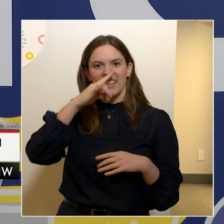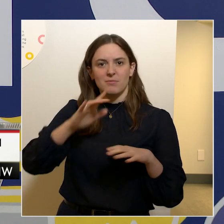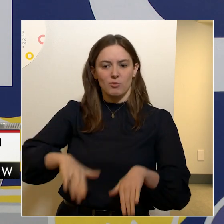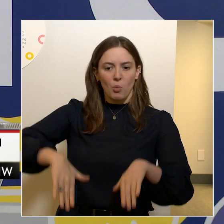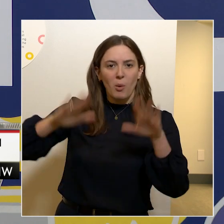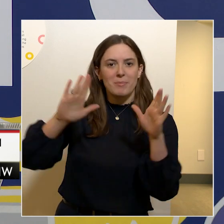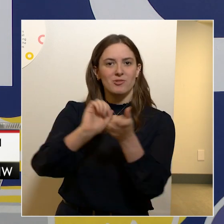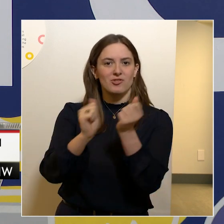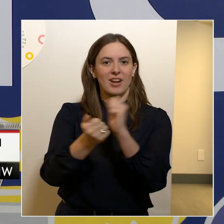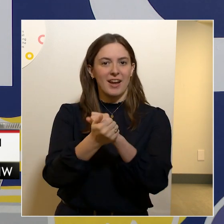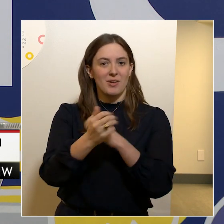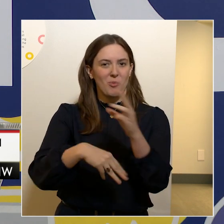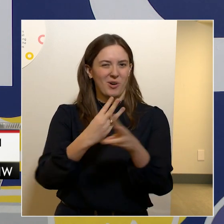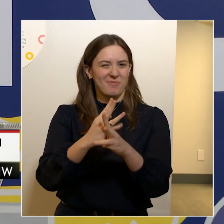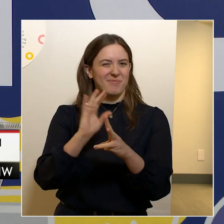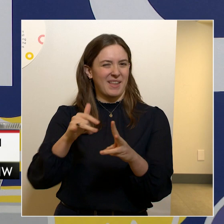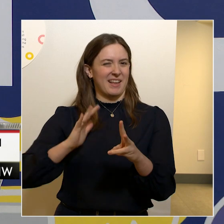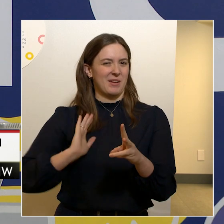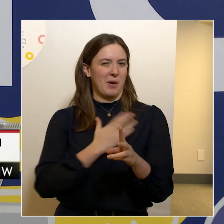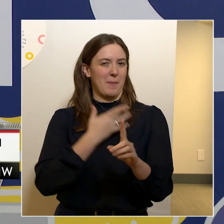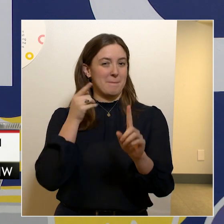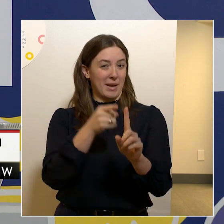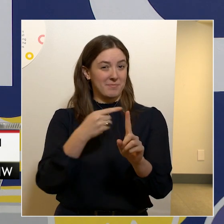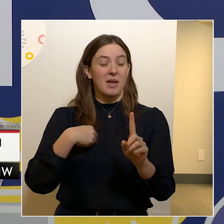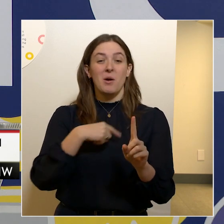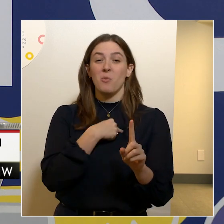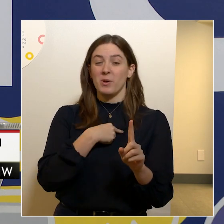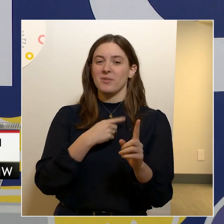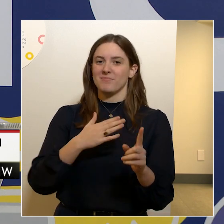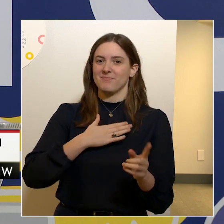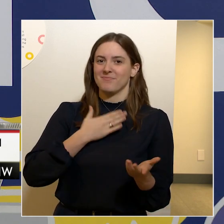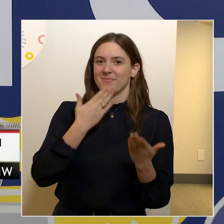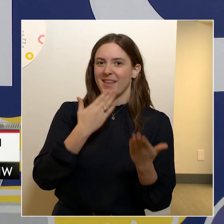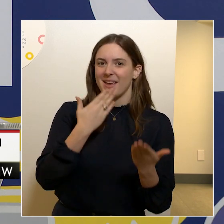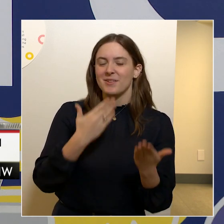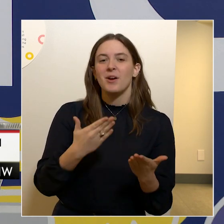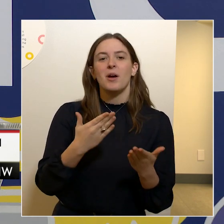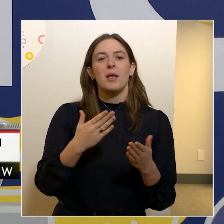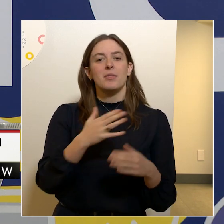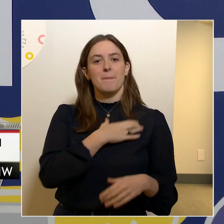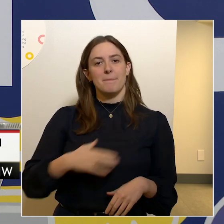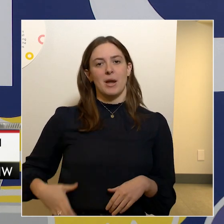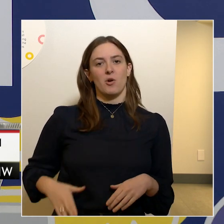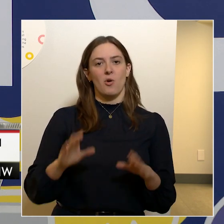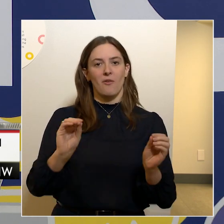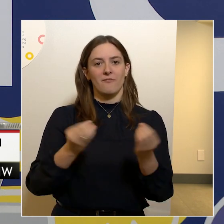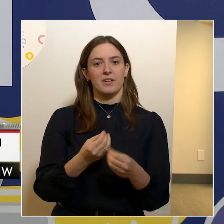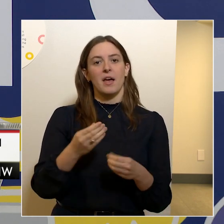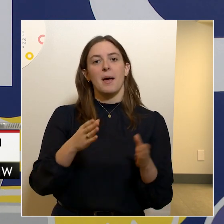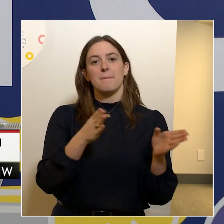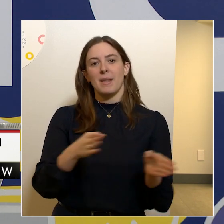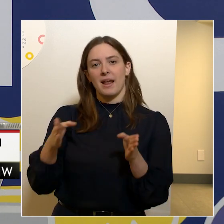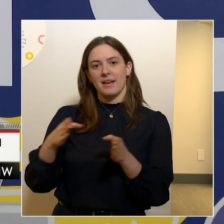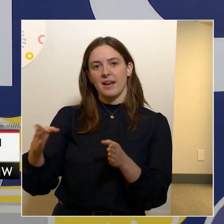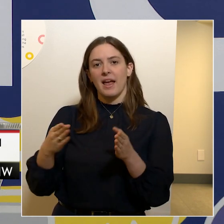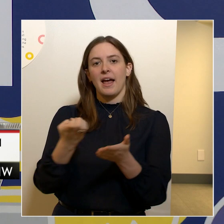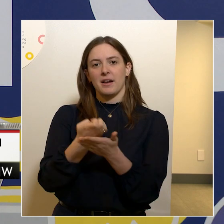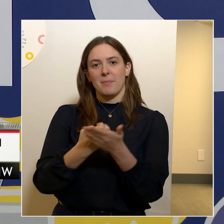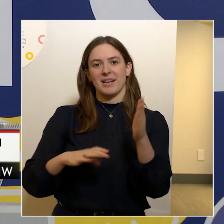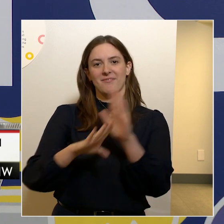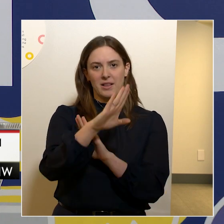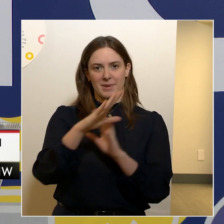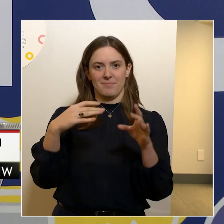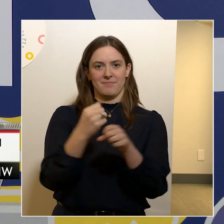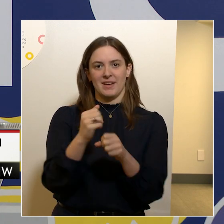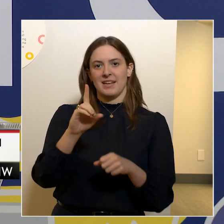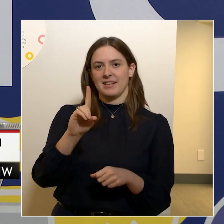grateful to the Mayor and the Office of Planning and Economic Development for their continued support and latest investment in our littlest